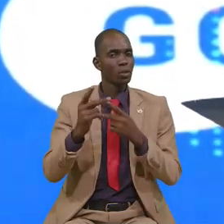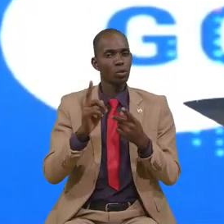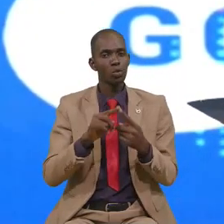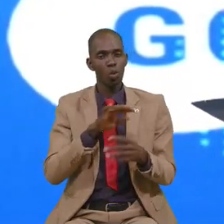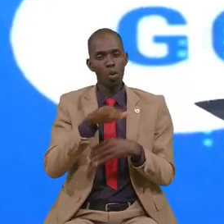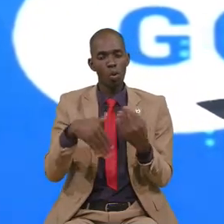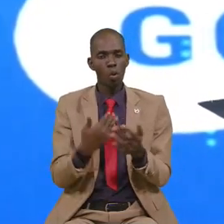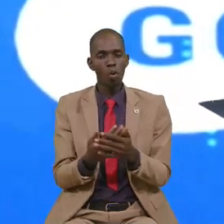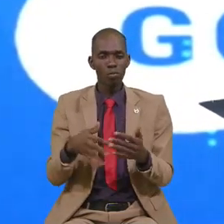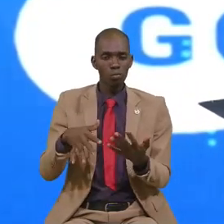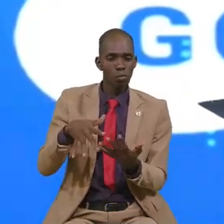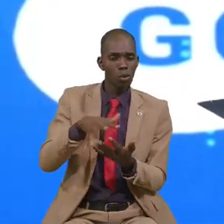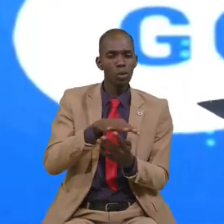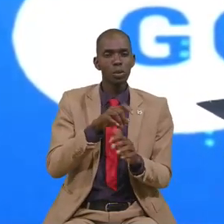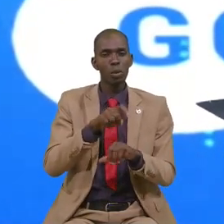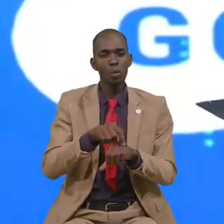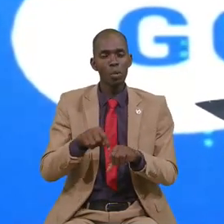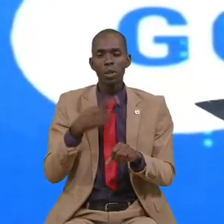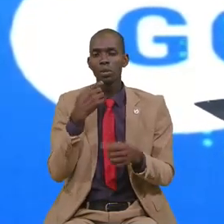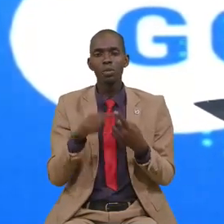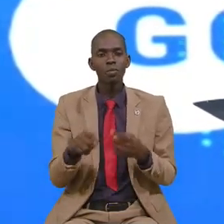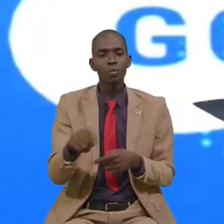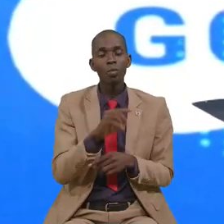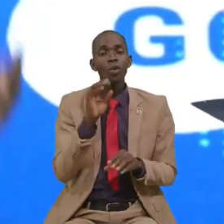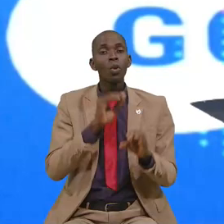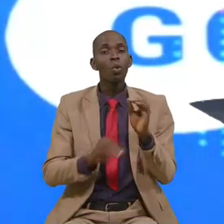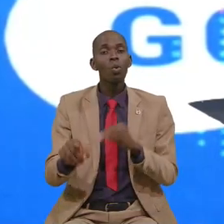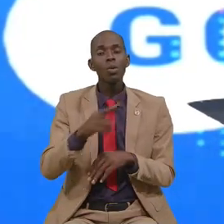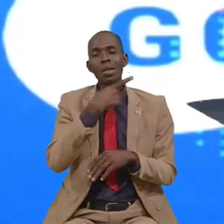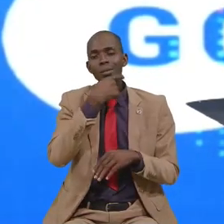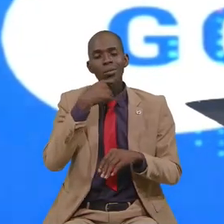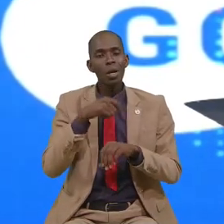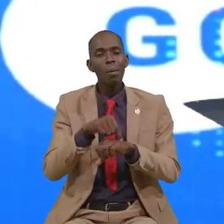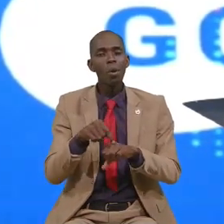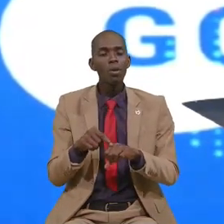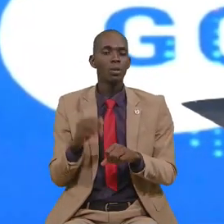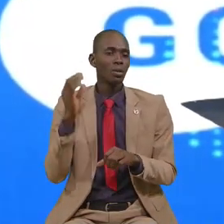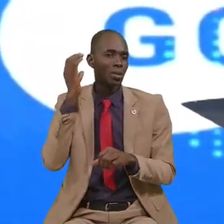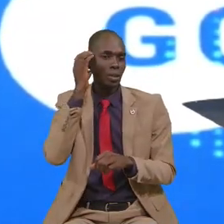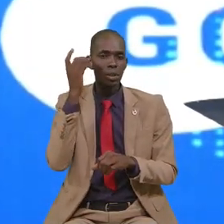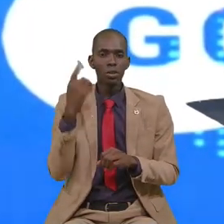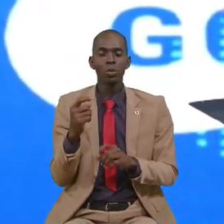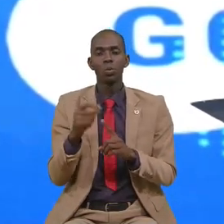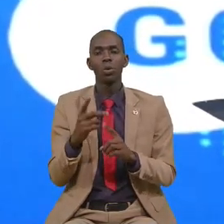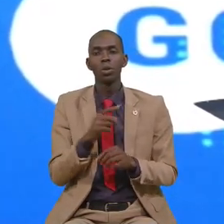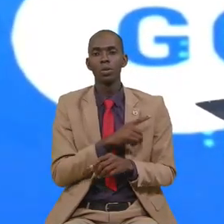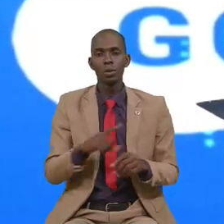say unto them, O ye dry bones, hear the word of the Lord. Then